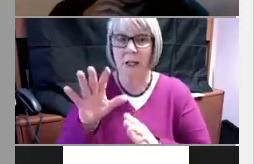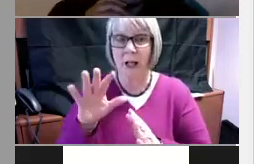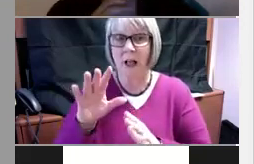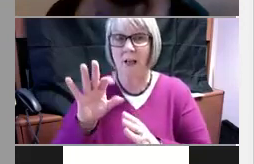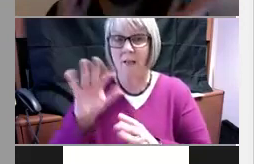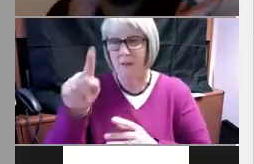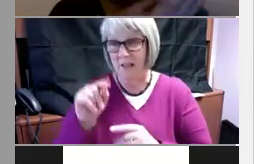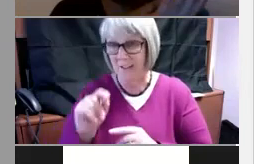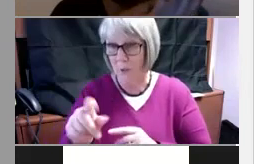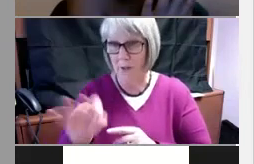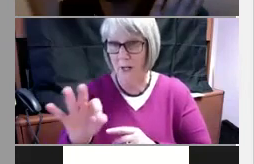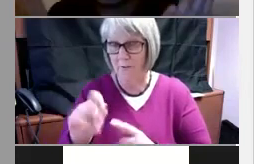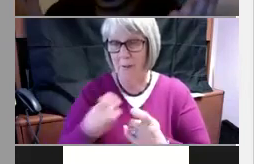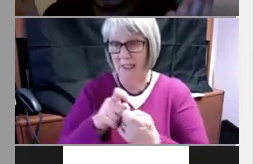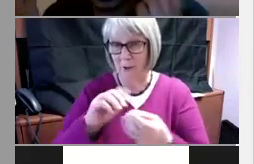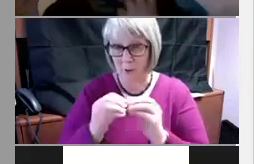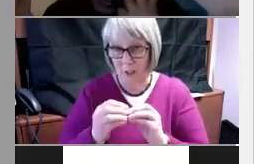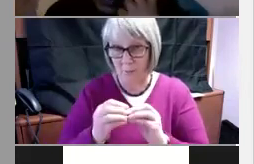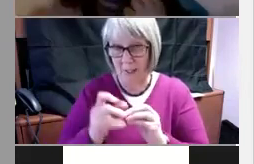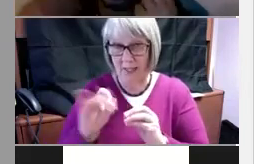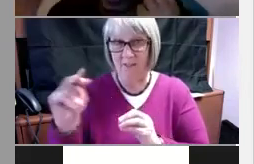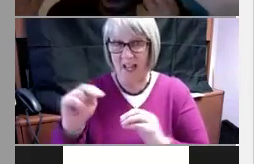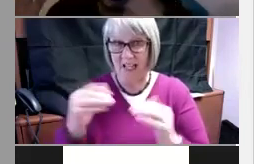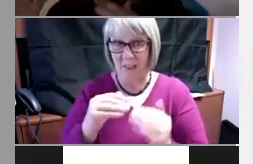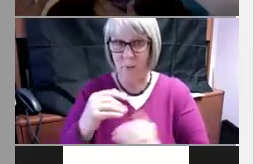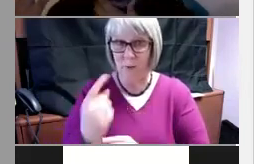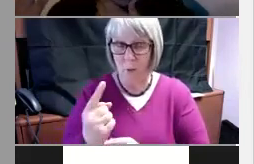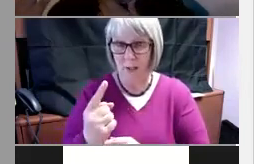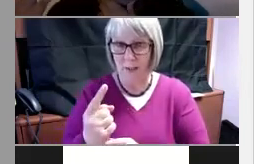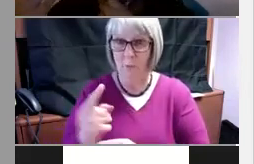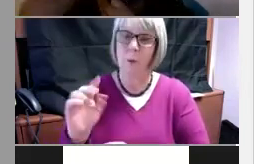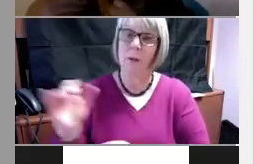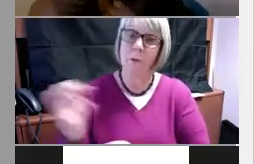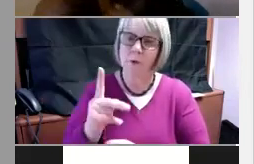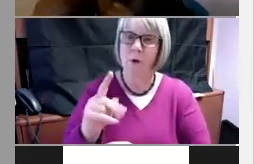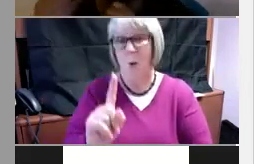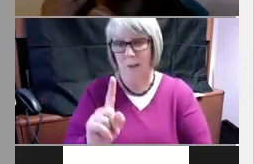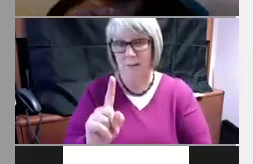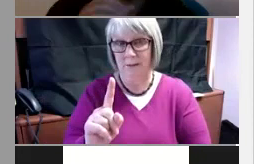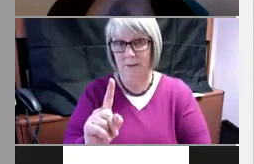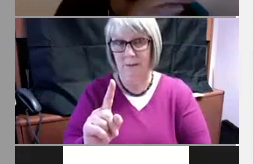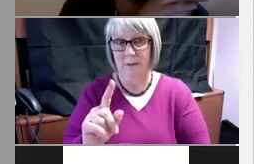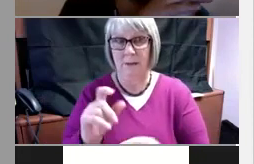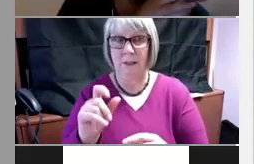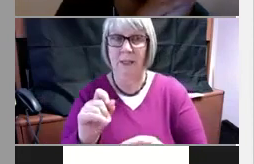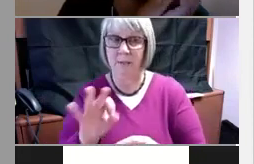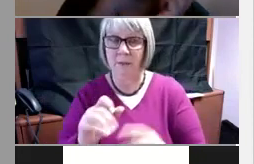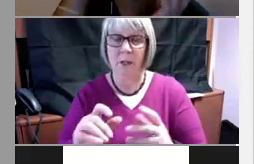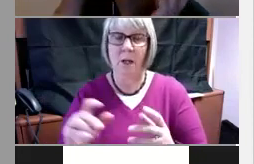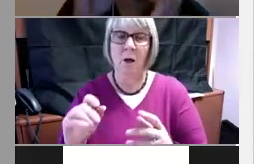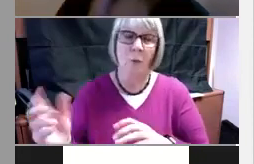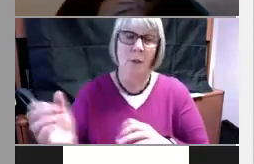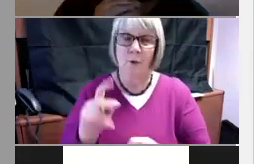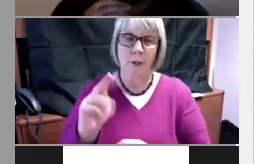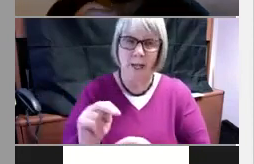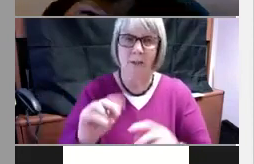number. If n equals to 1, we return 1. Otherwise, we return n times factorial of n